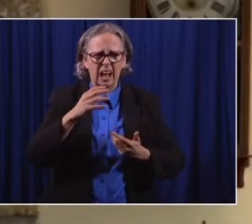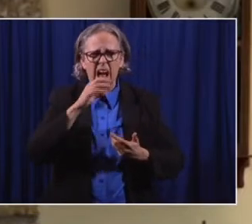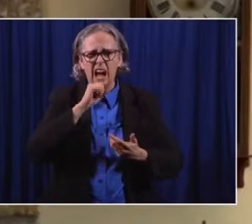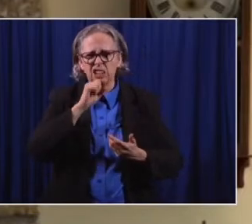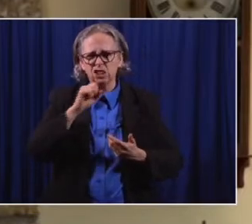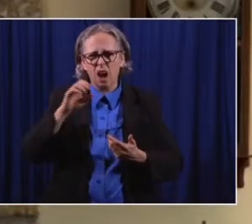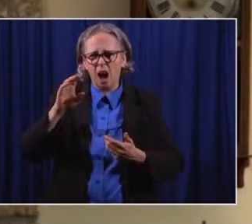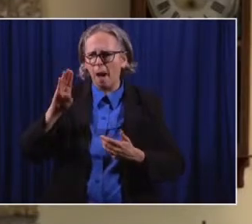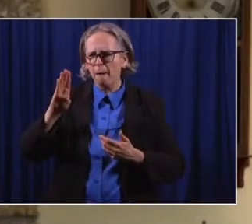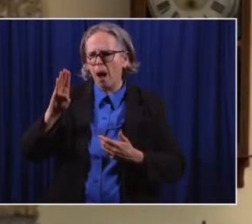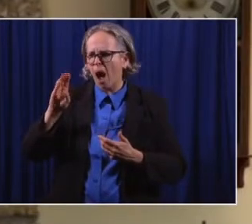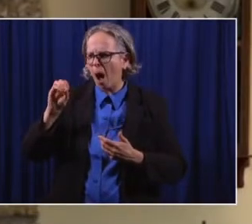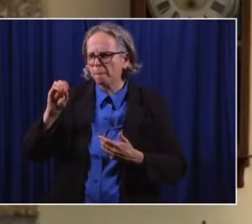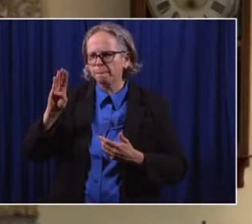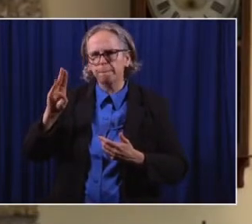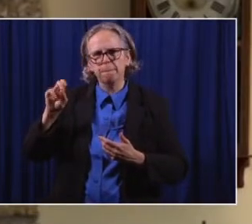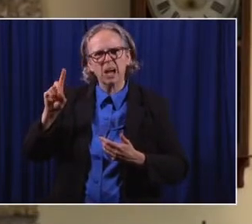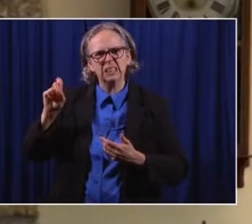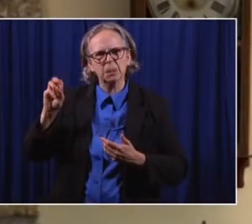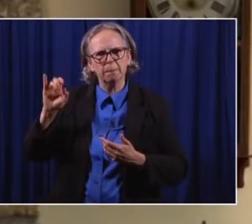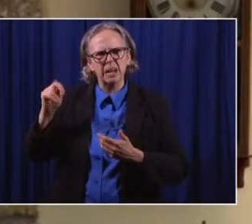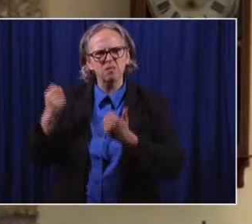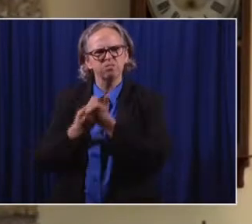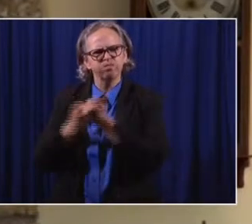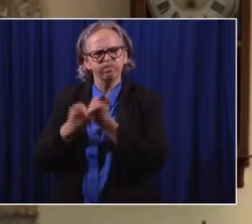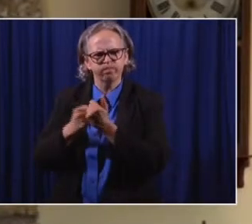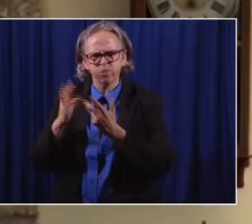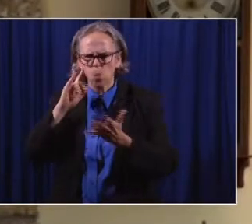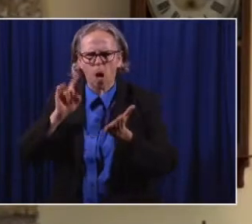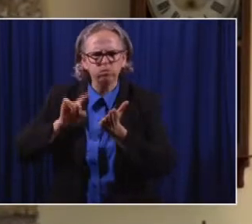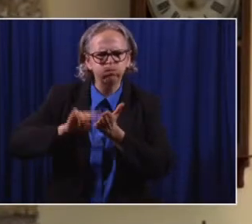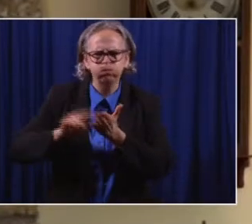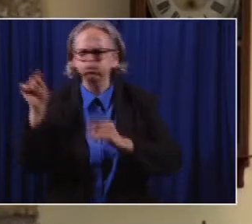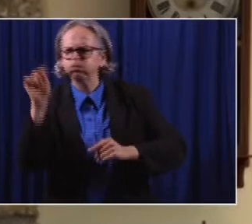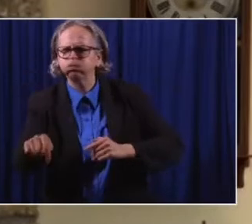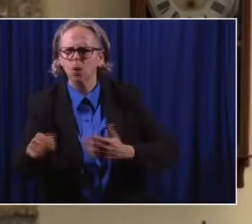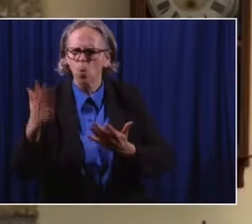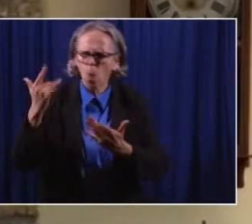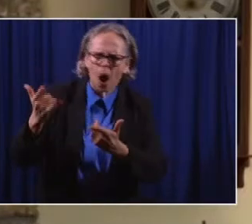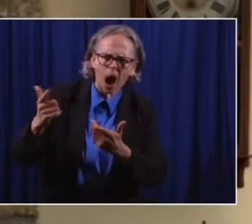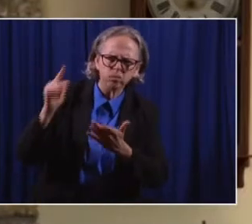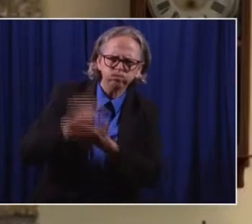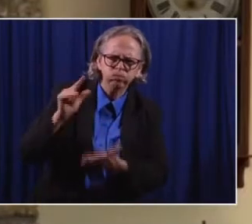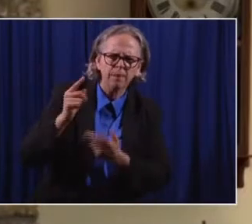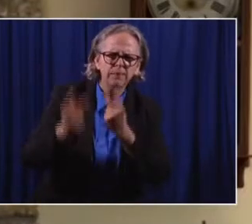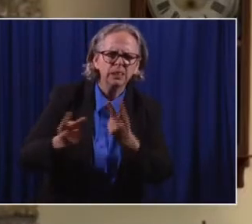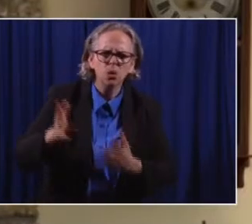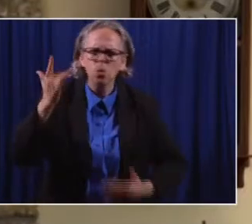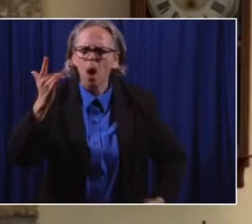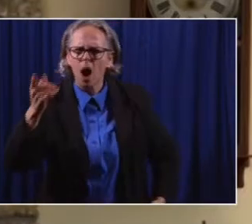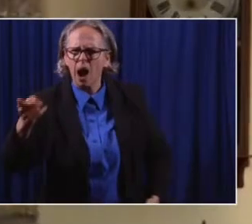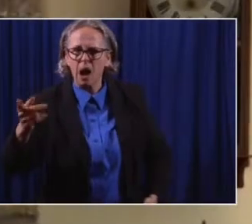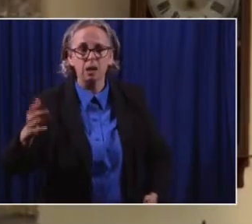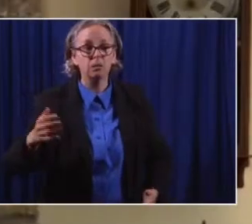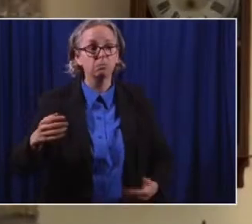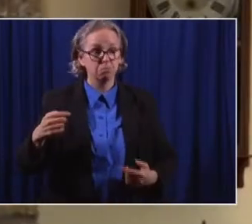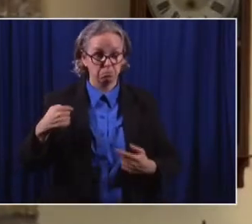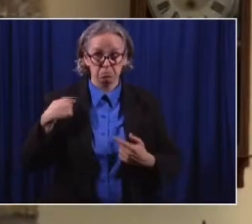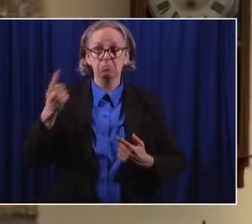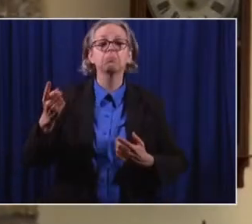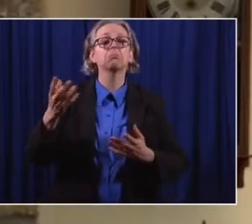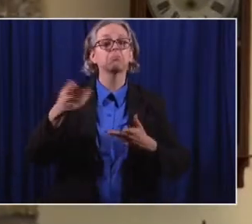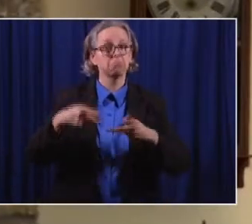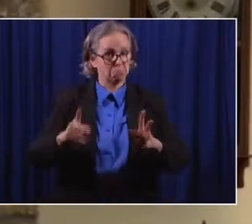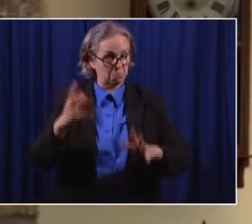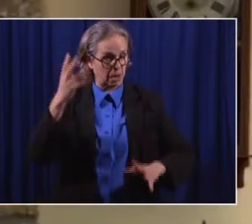from the nursing home what is going on. But that's been going on, this outside visitation. Now we've got to balance, how